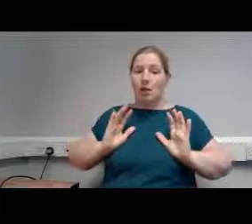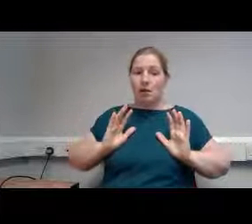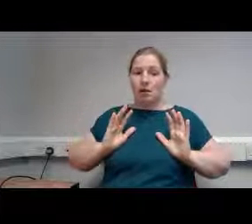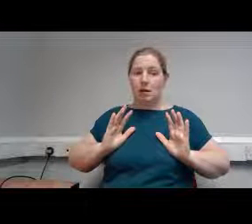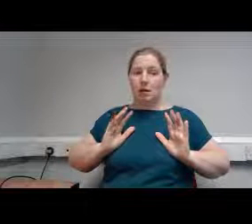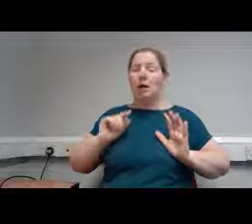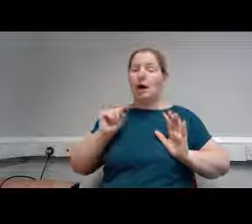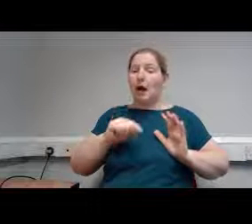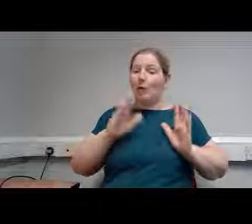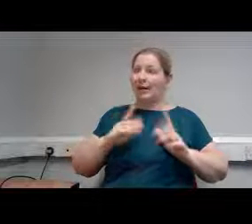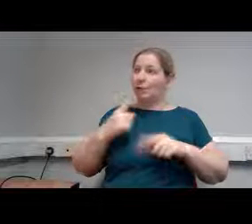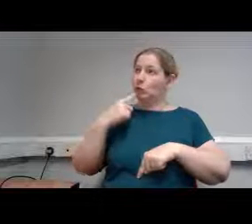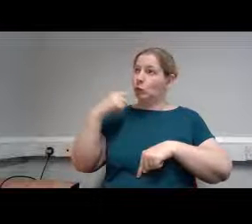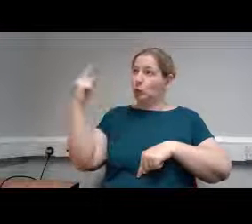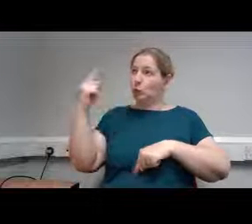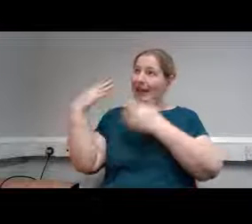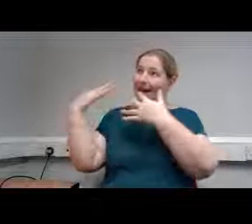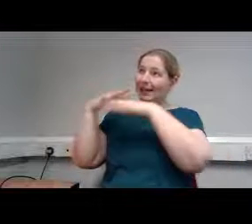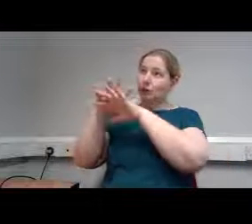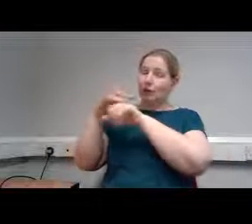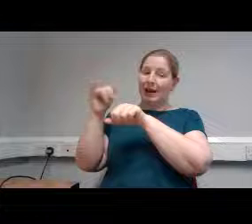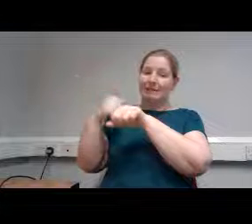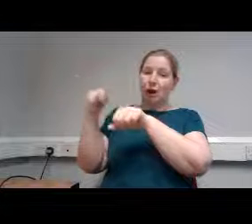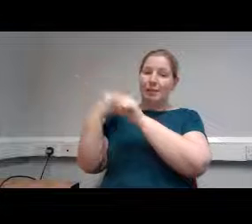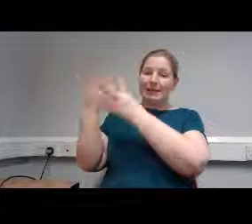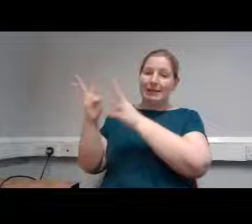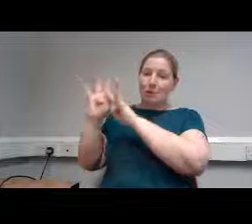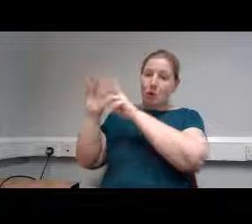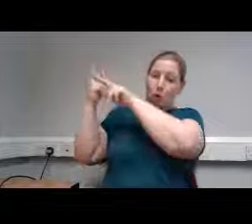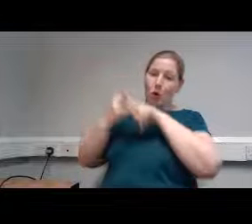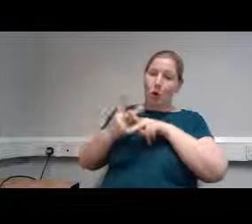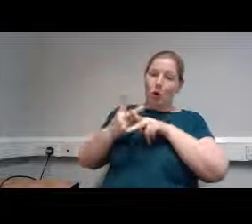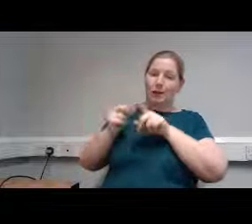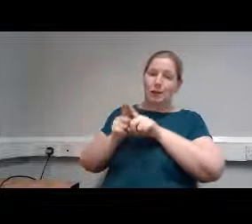the Integrated Pharmacy and Optimisation Board.